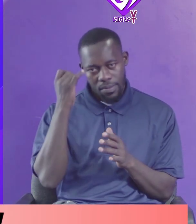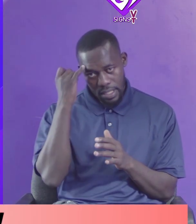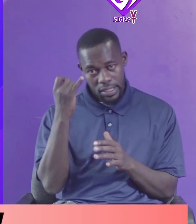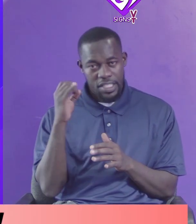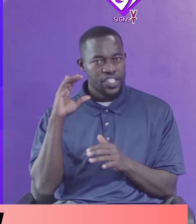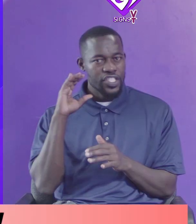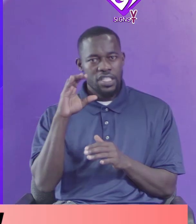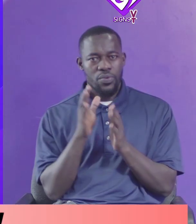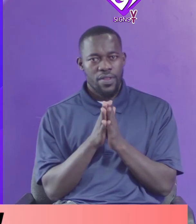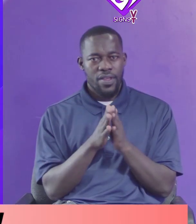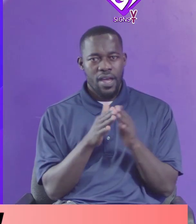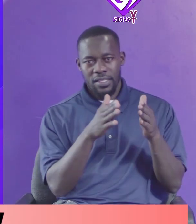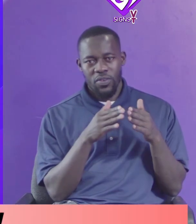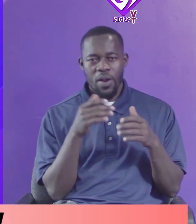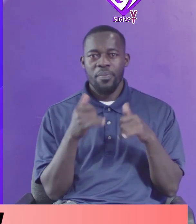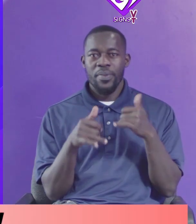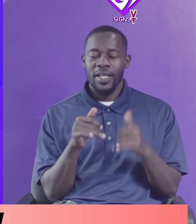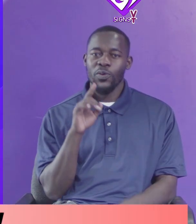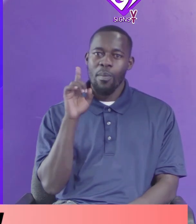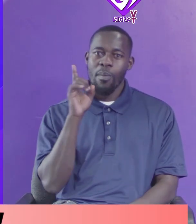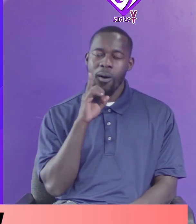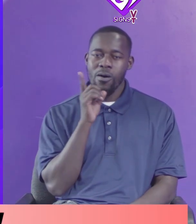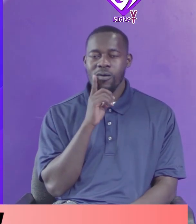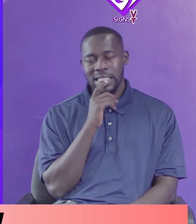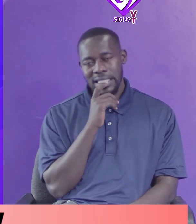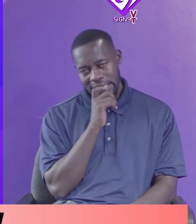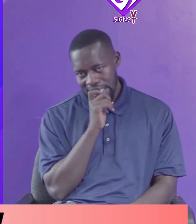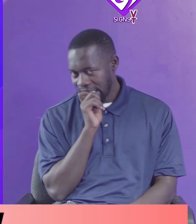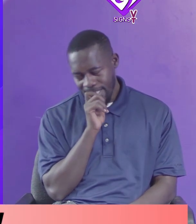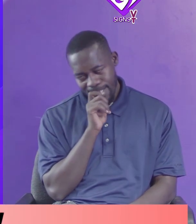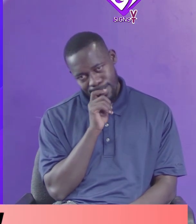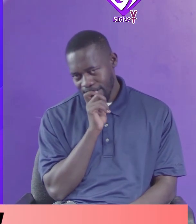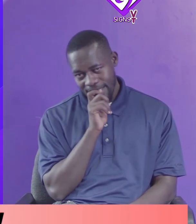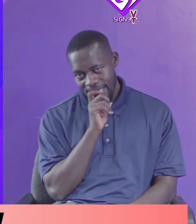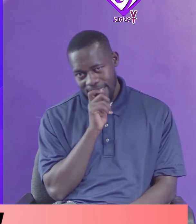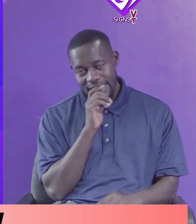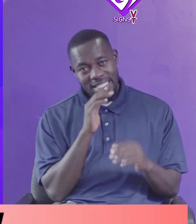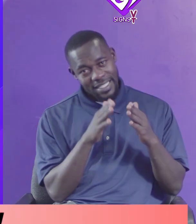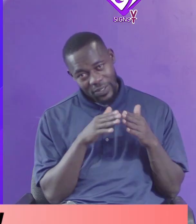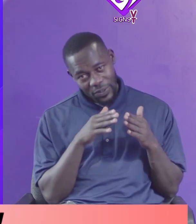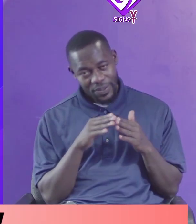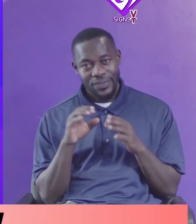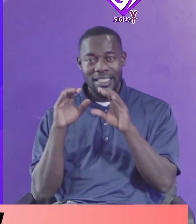Chelsea and Arsenal who are playing tomorrow, one of them to drop points, right? Yes. Just to try and close that gap. Yes. To try